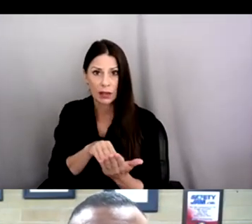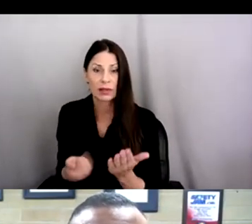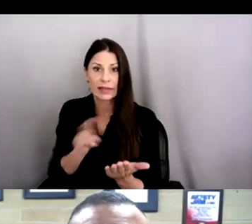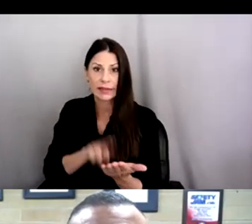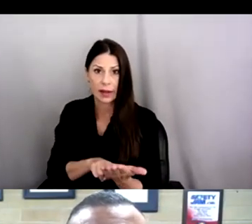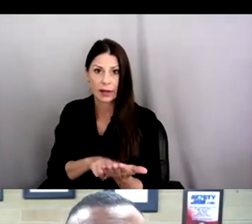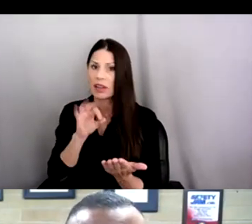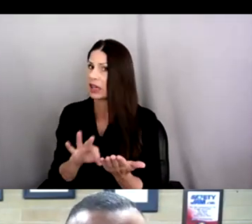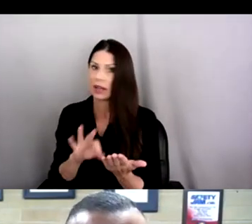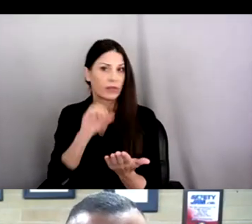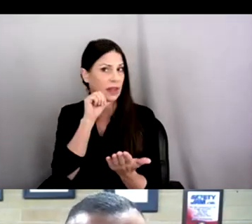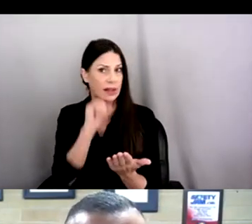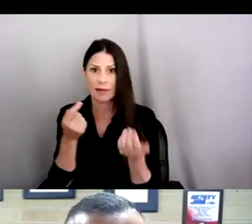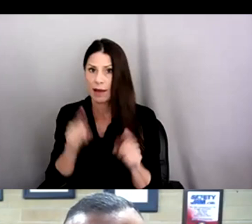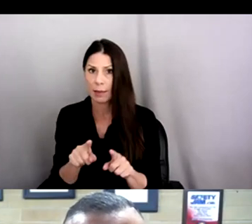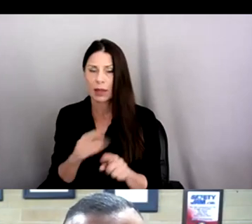know.